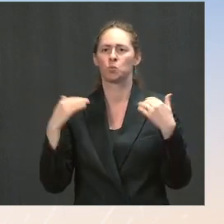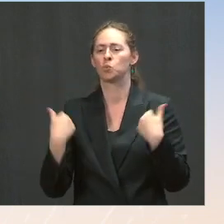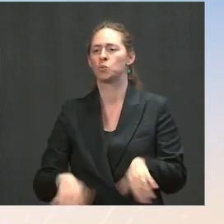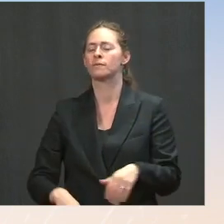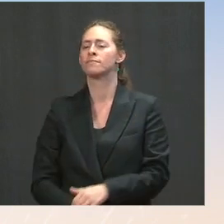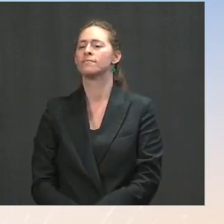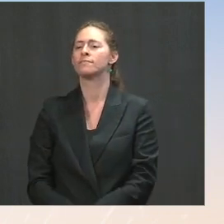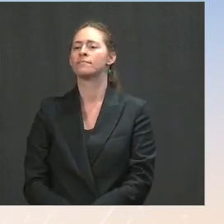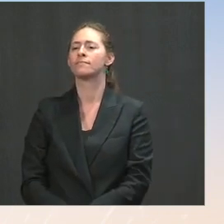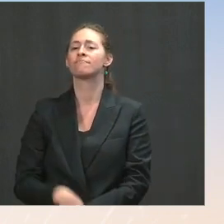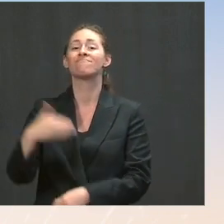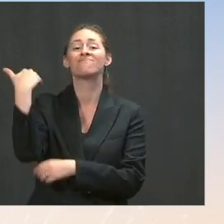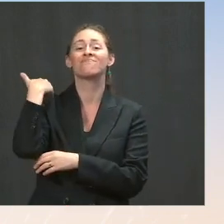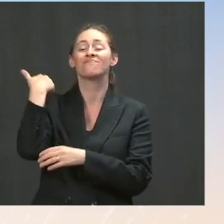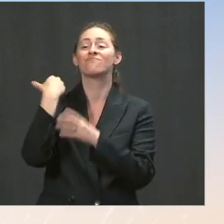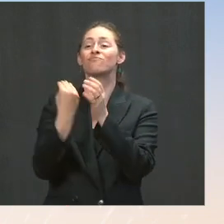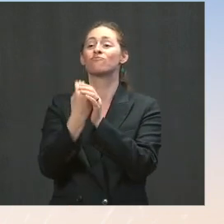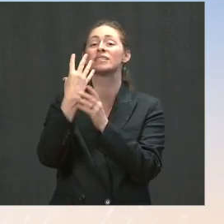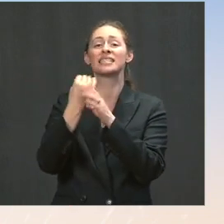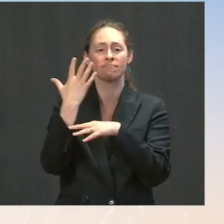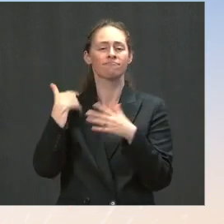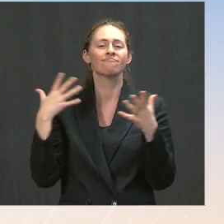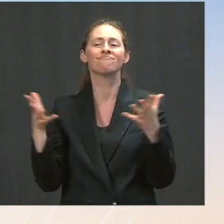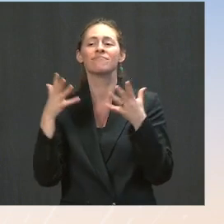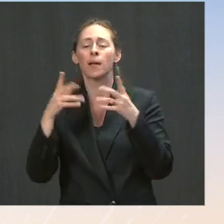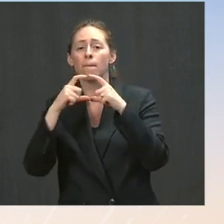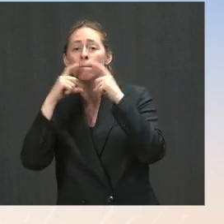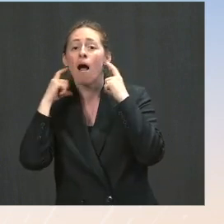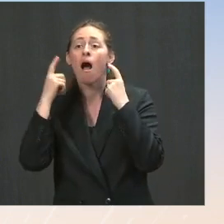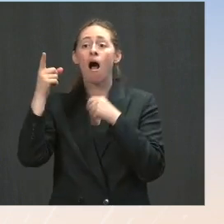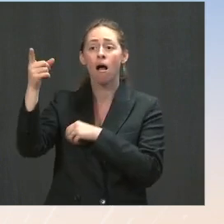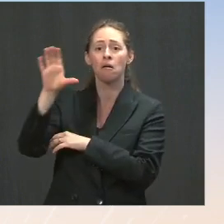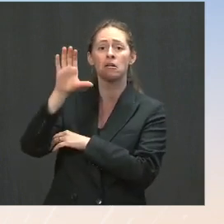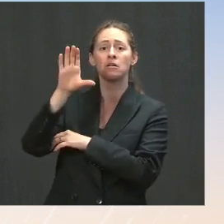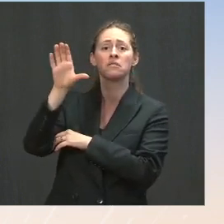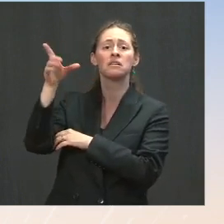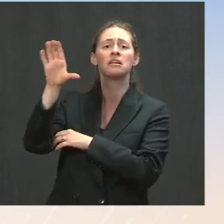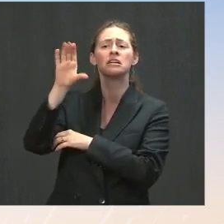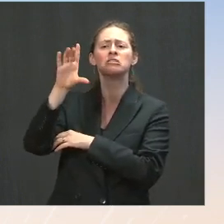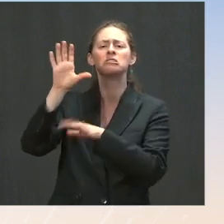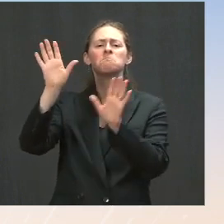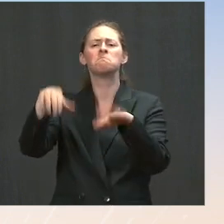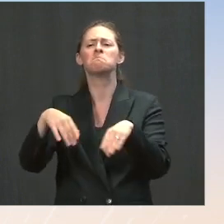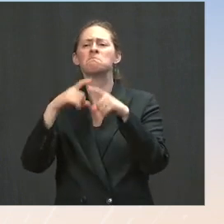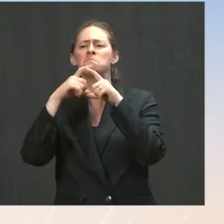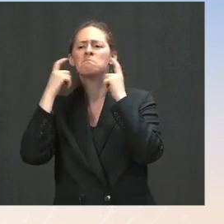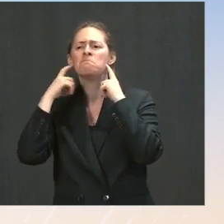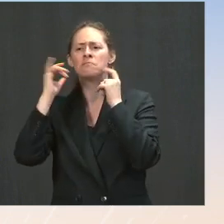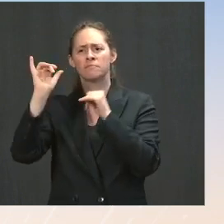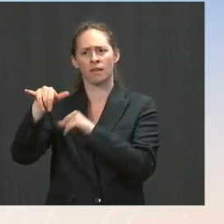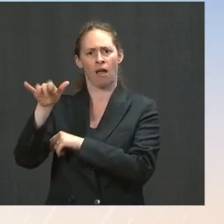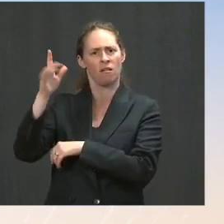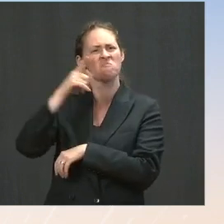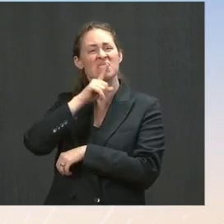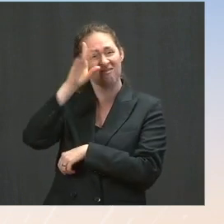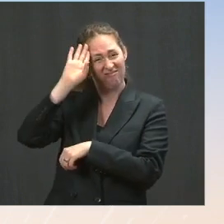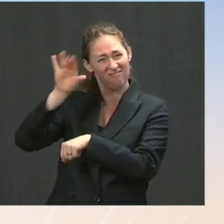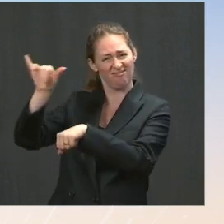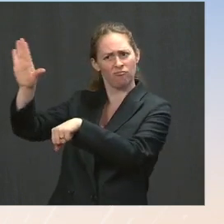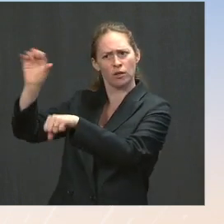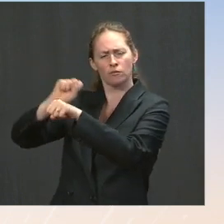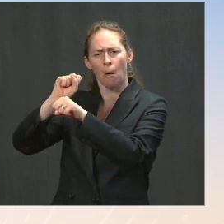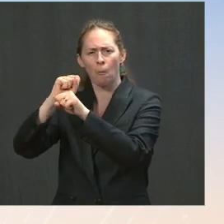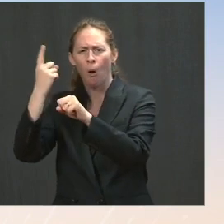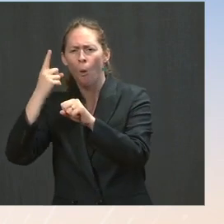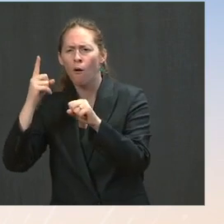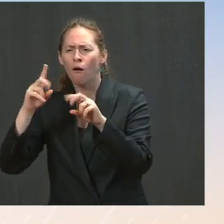was provided by the CDC at that time. That is their job. Their job is to look at evolving information, evolving